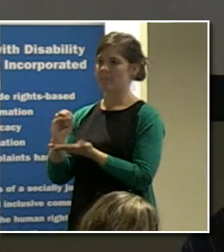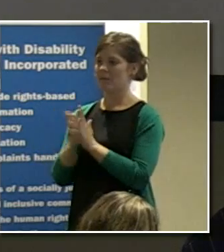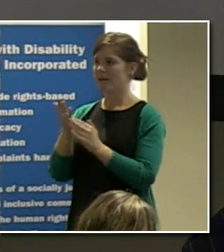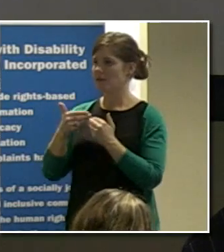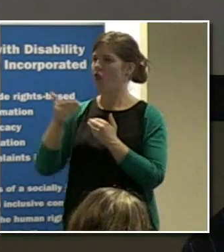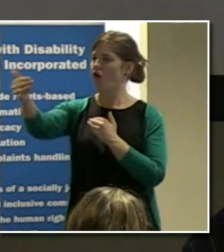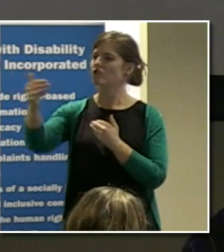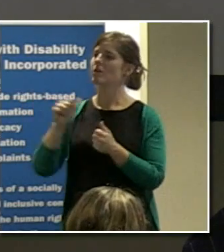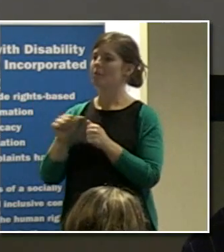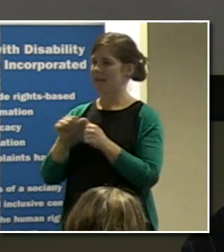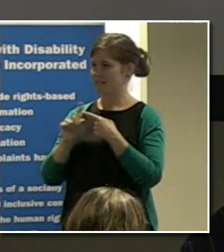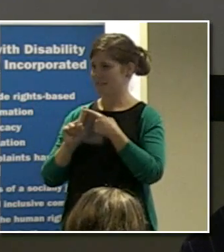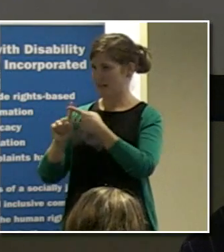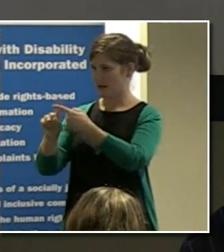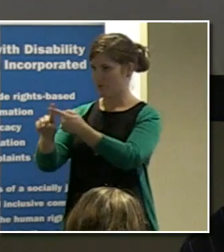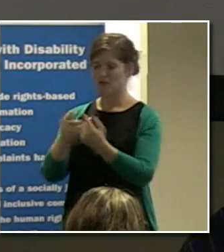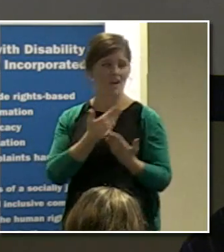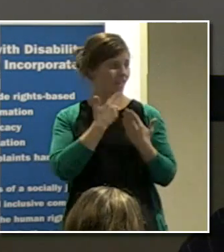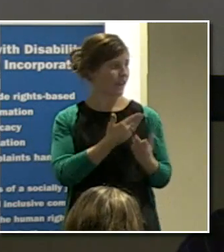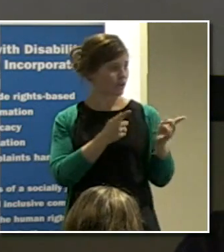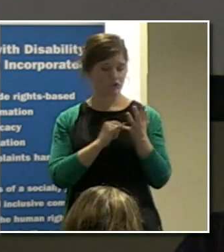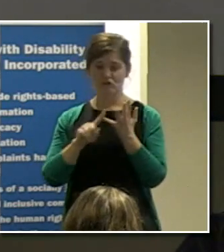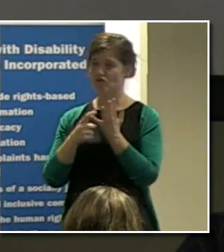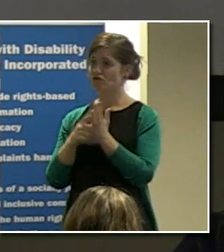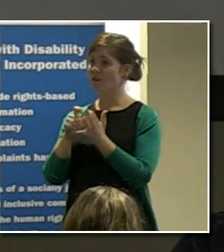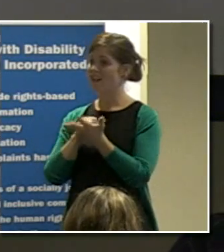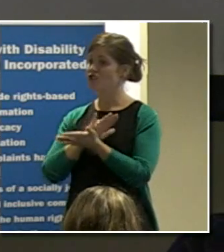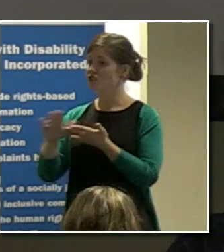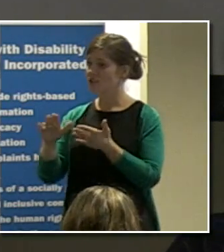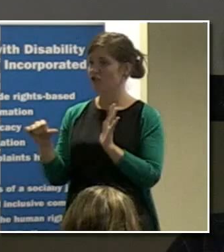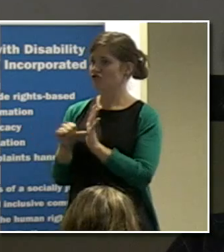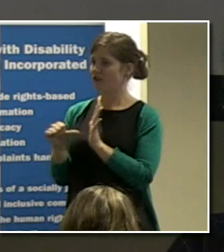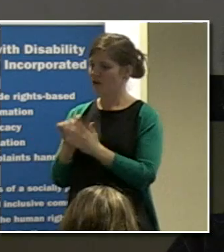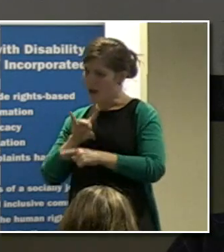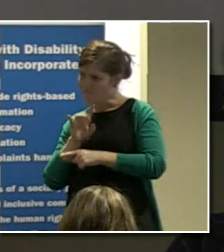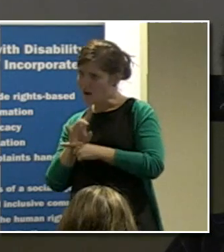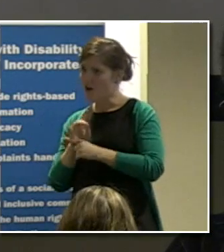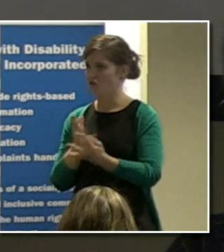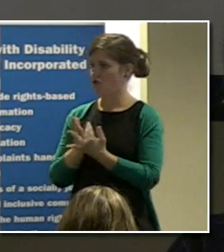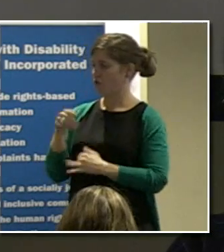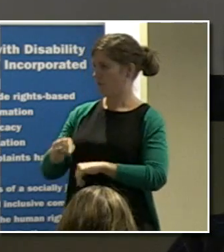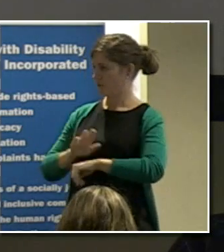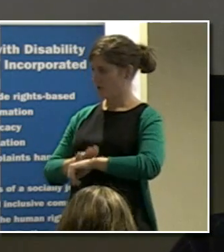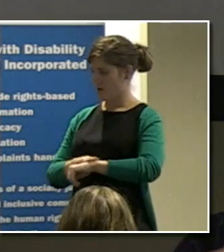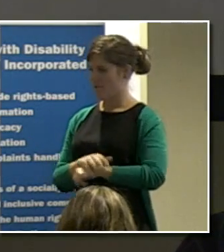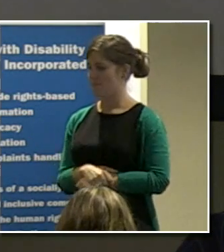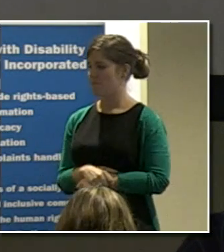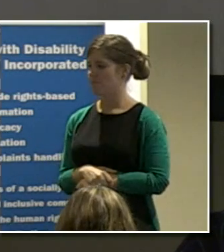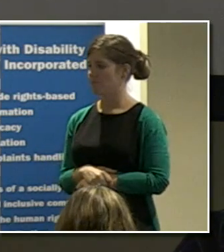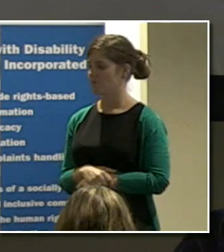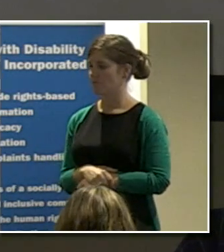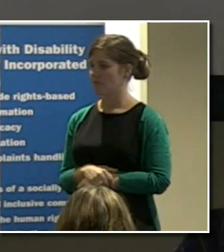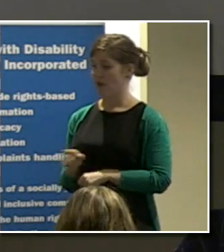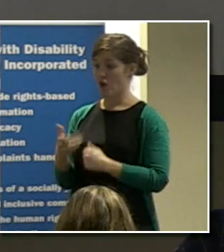term. And I'd like to thank Suresh Rajan for his counsel and work during these transitions. As I mentioned earlier, the new